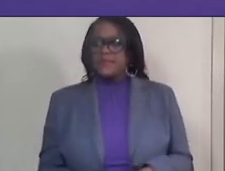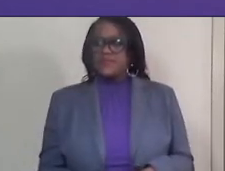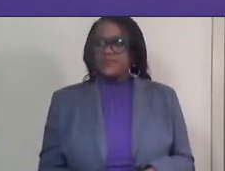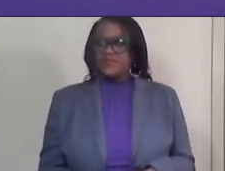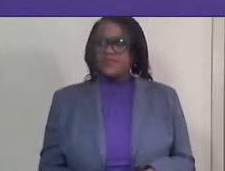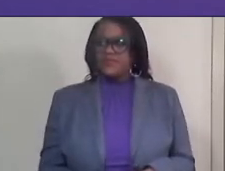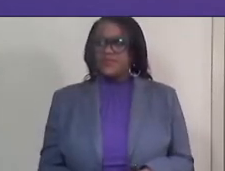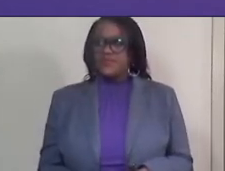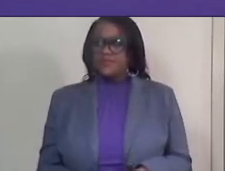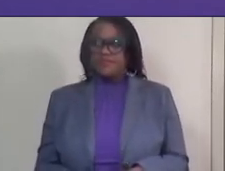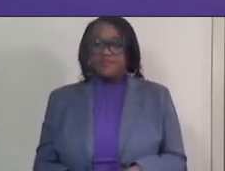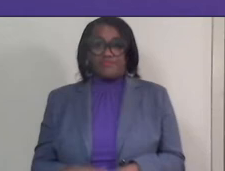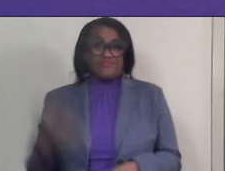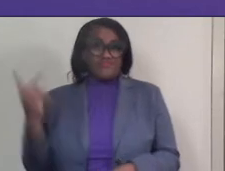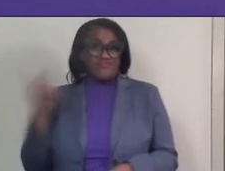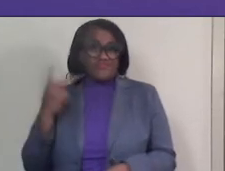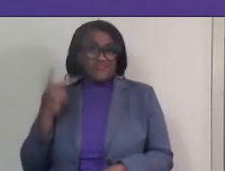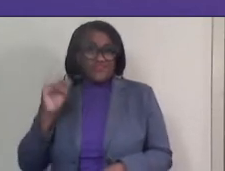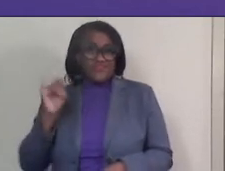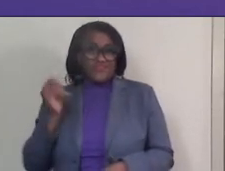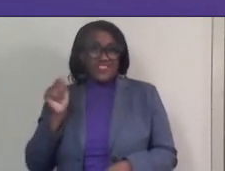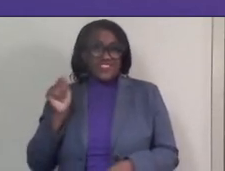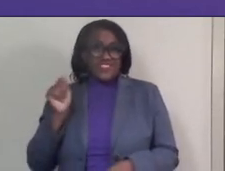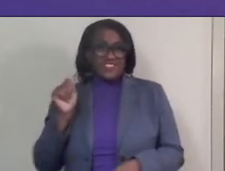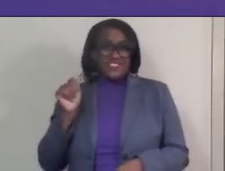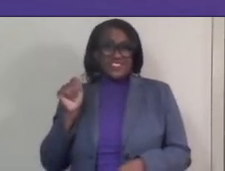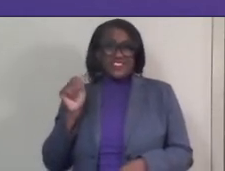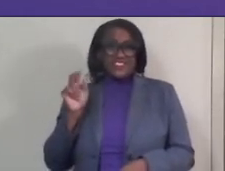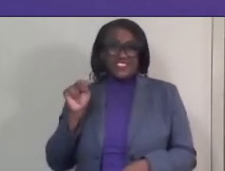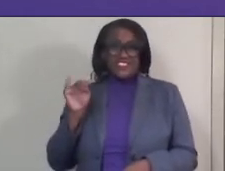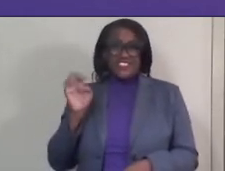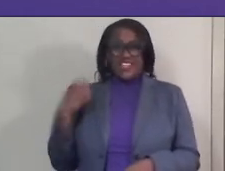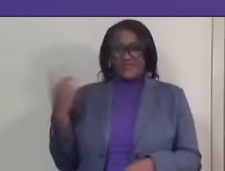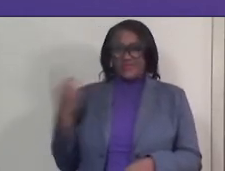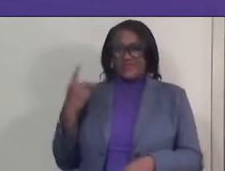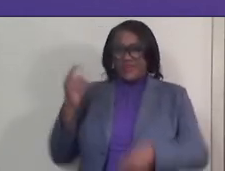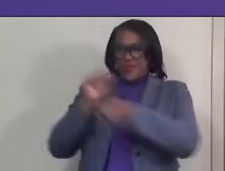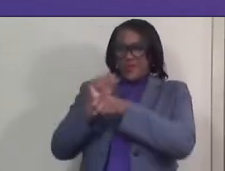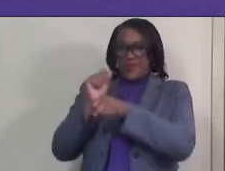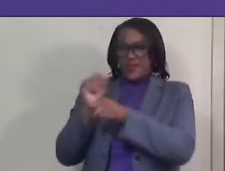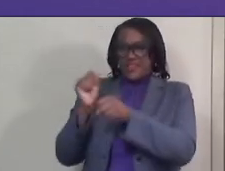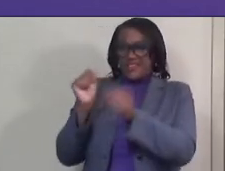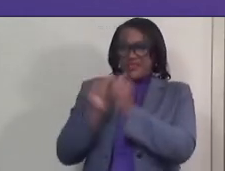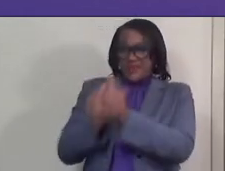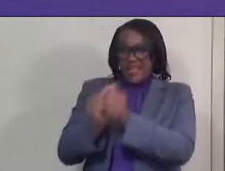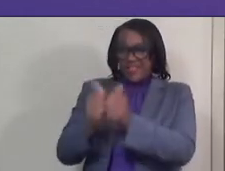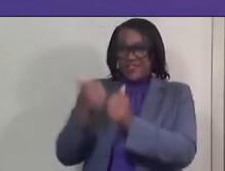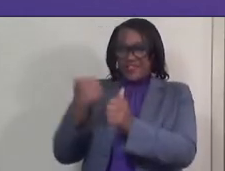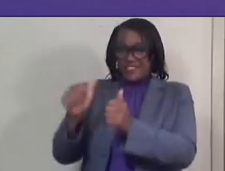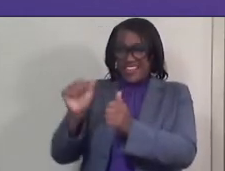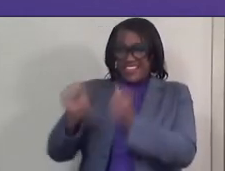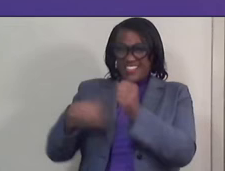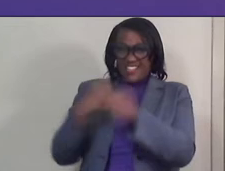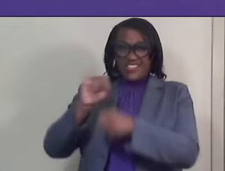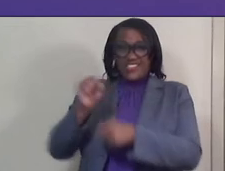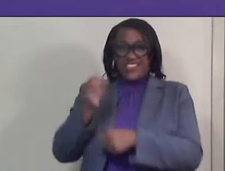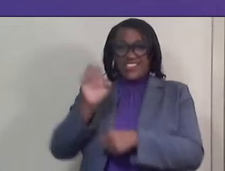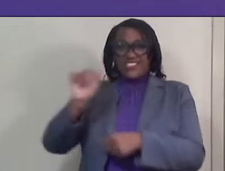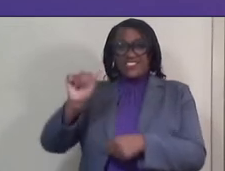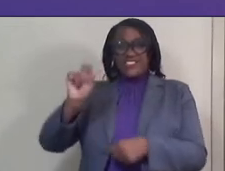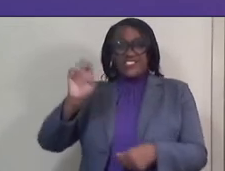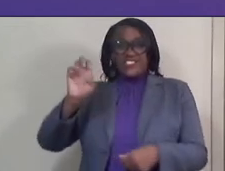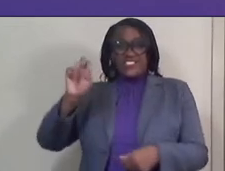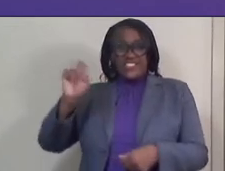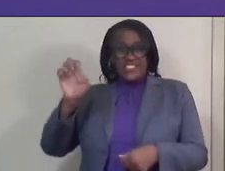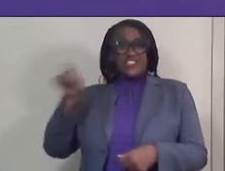Jeanine and I have been working together for more than 10 years. And I invited Jeanine to participate here tonight because the story